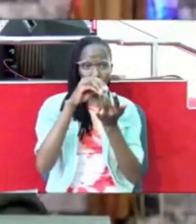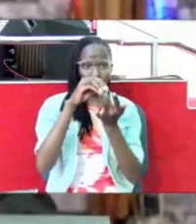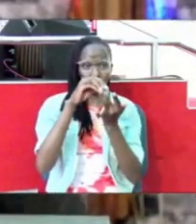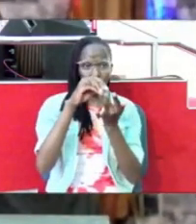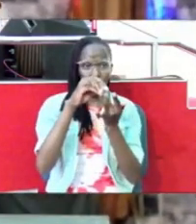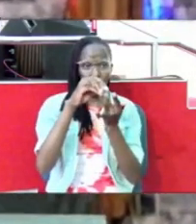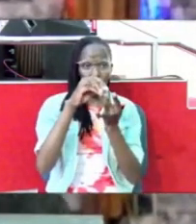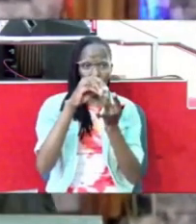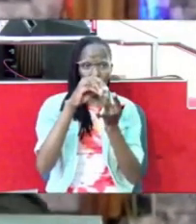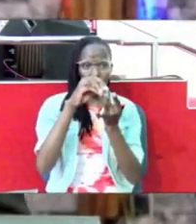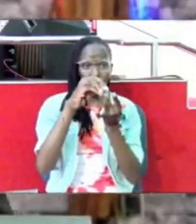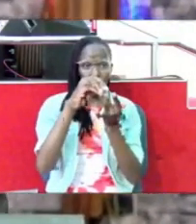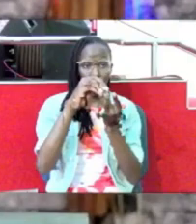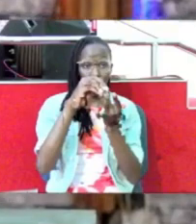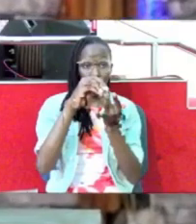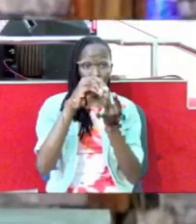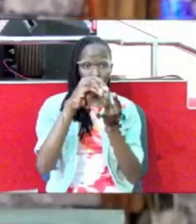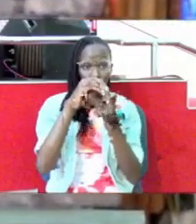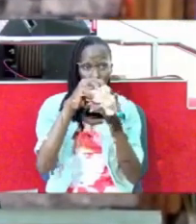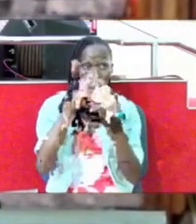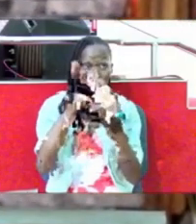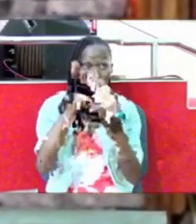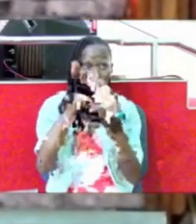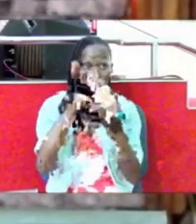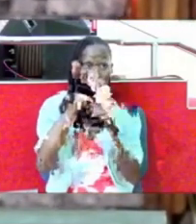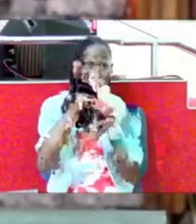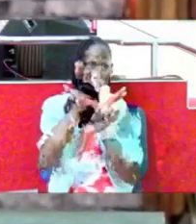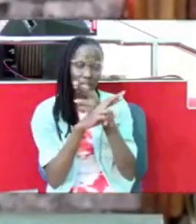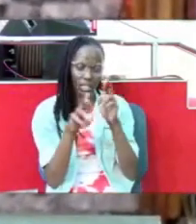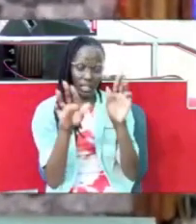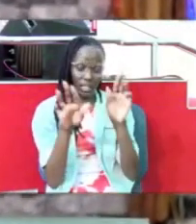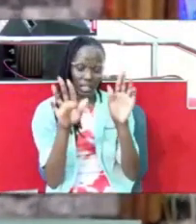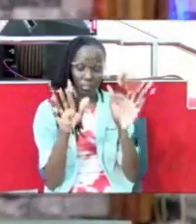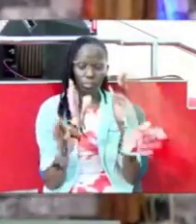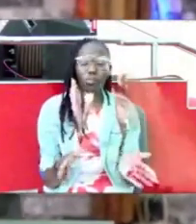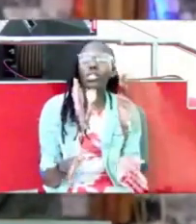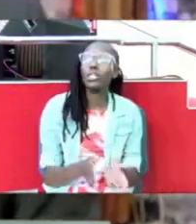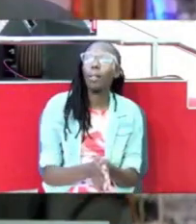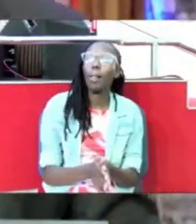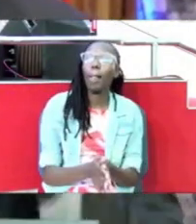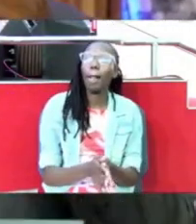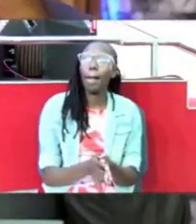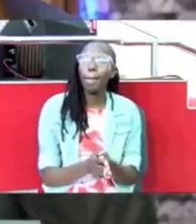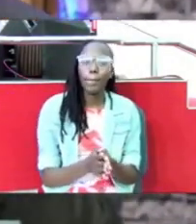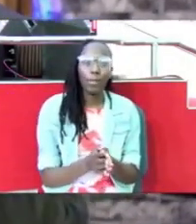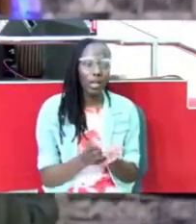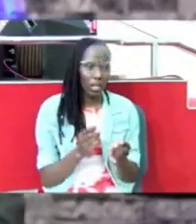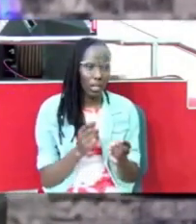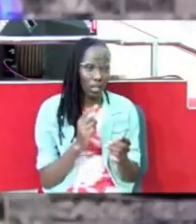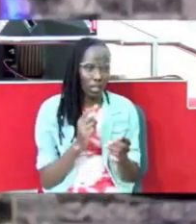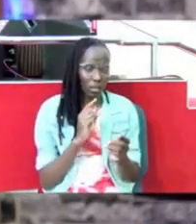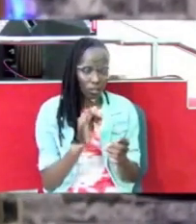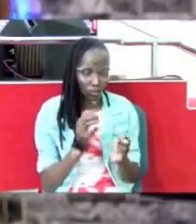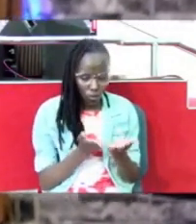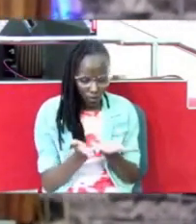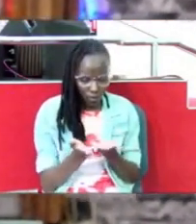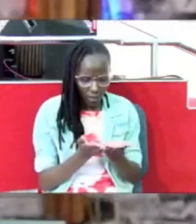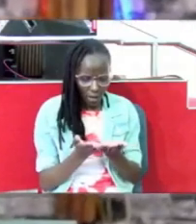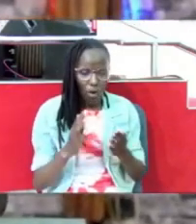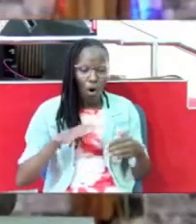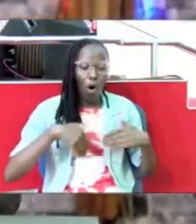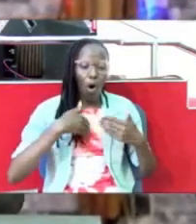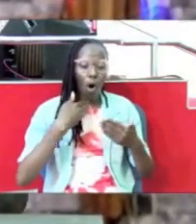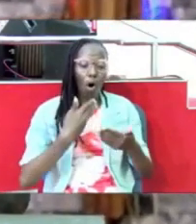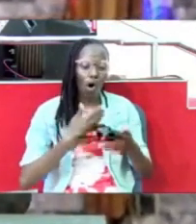And the responsibility of the redeemed. Na majukumu ya wale ambao wamekombolewa. Is to serve the Lord for the rest of our lives. Ni